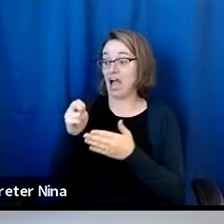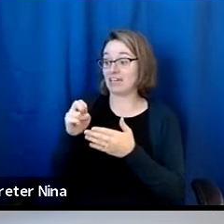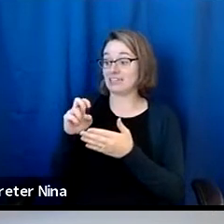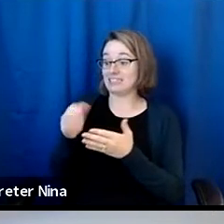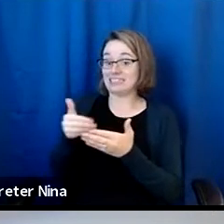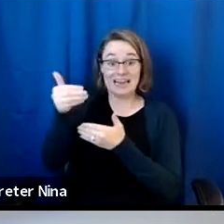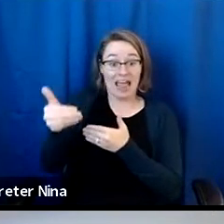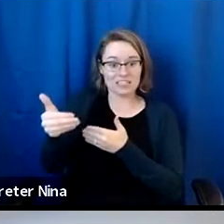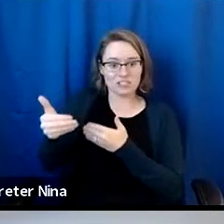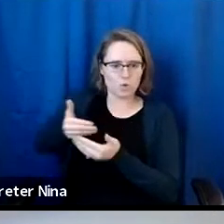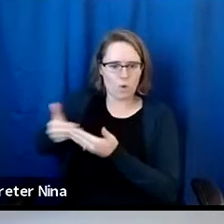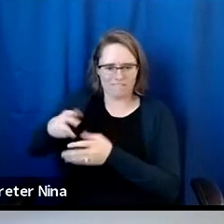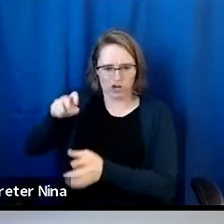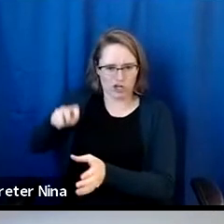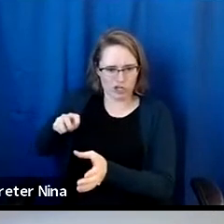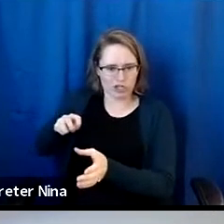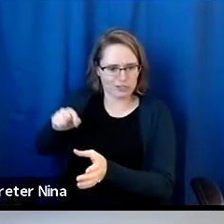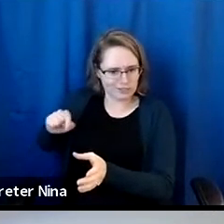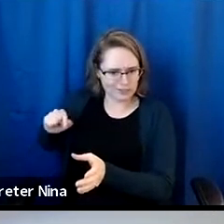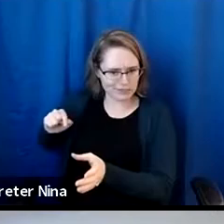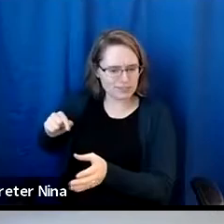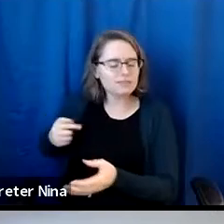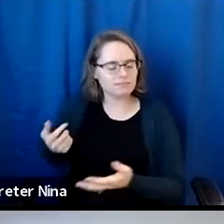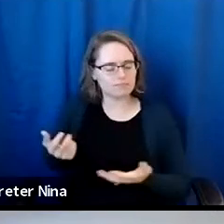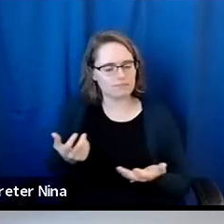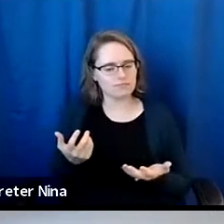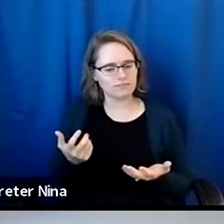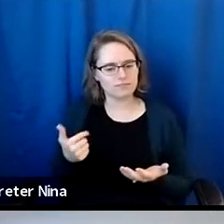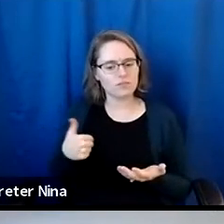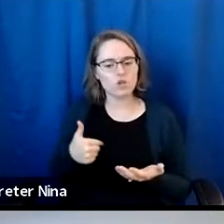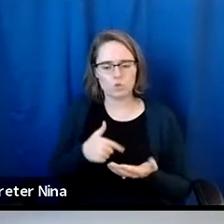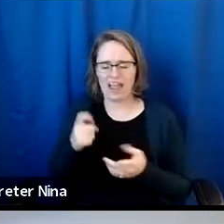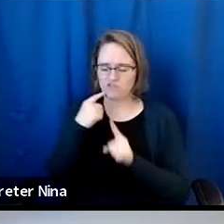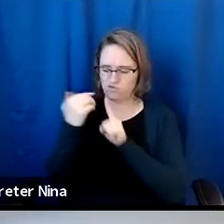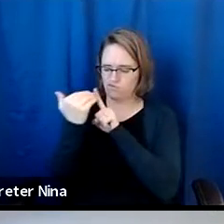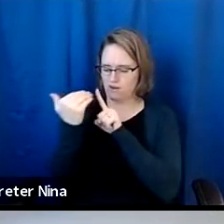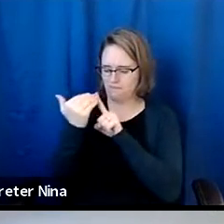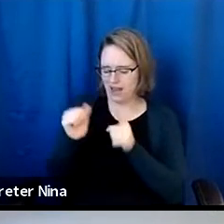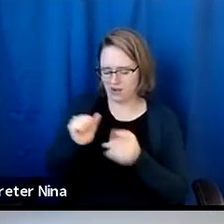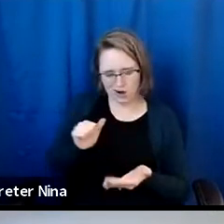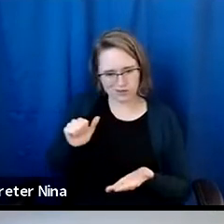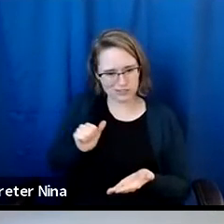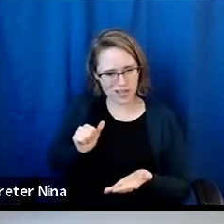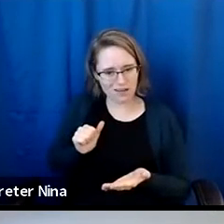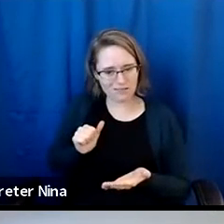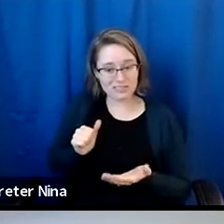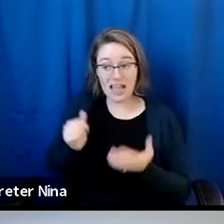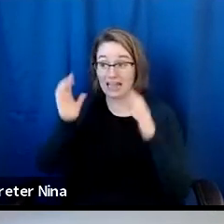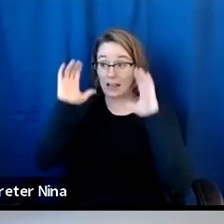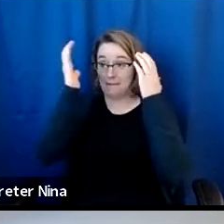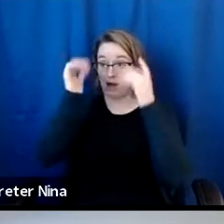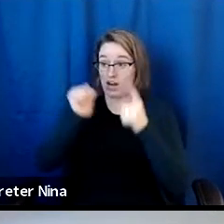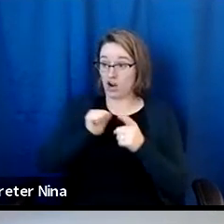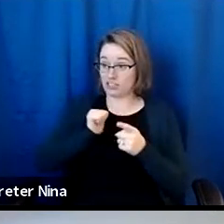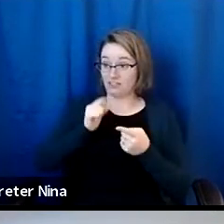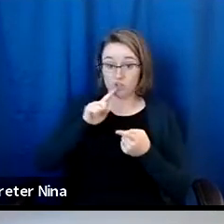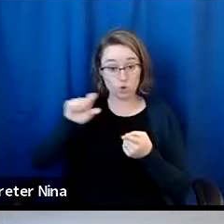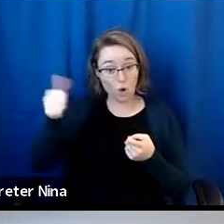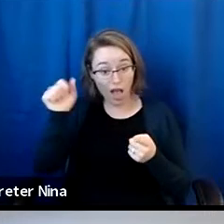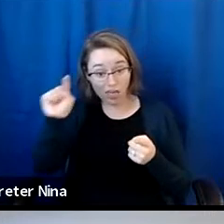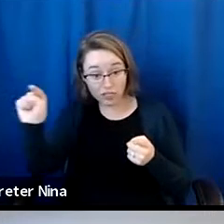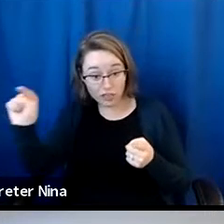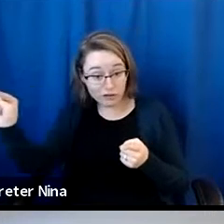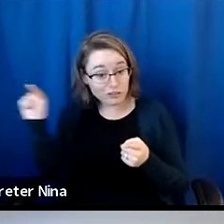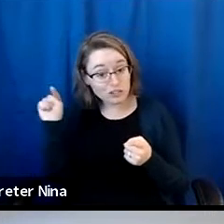right? And so I think that that's something that we always have to remind ourselves when we're comparing ourselves? Are we